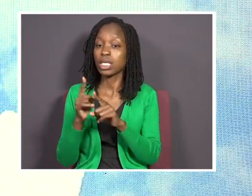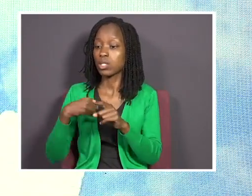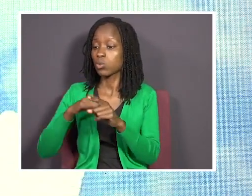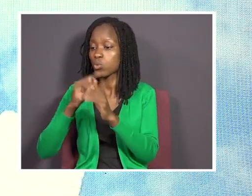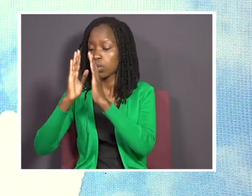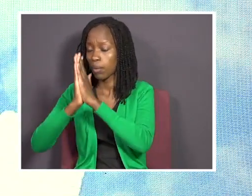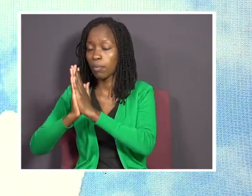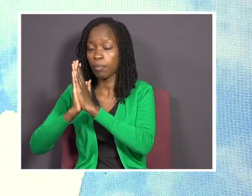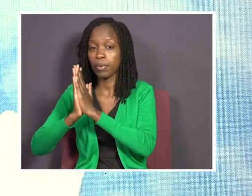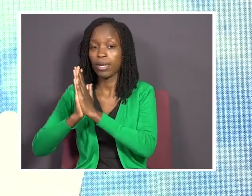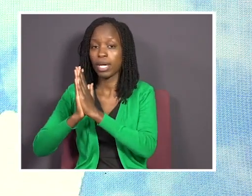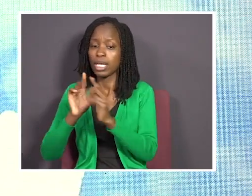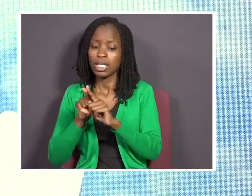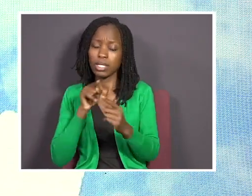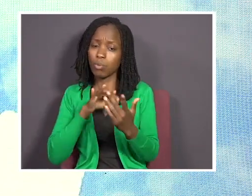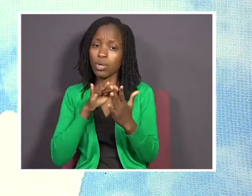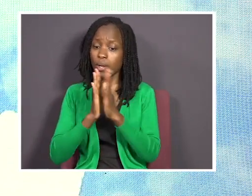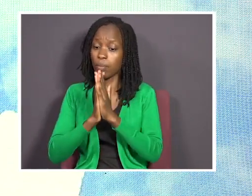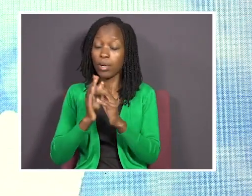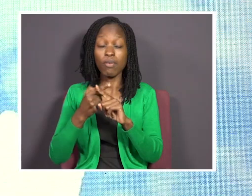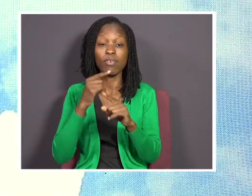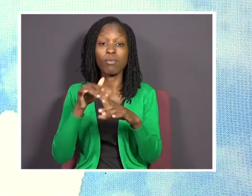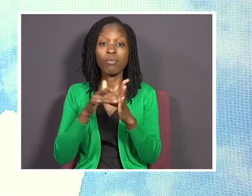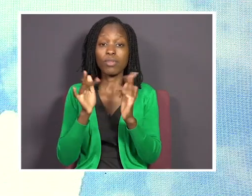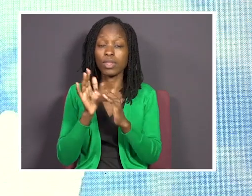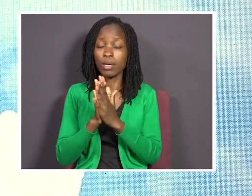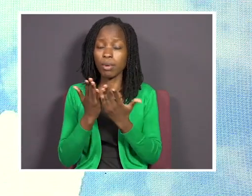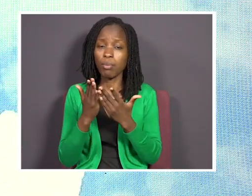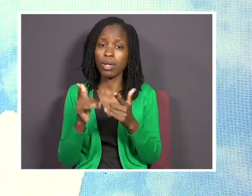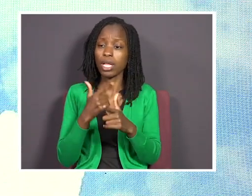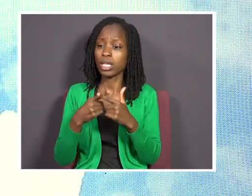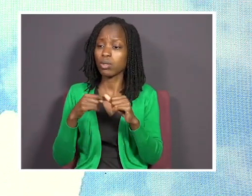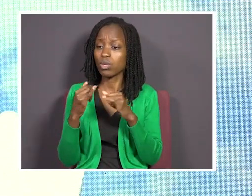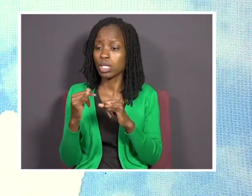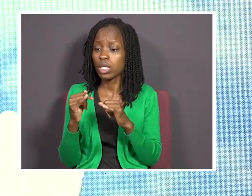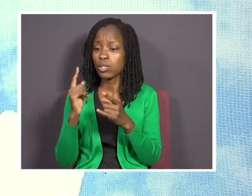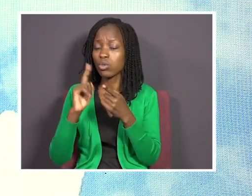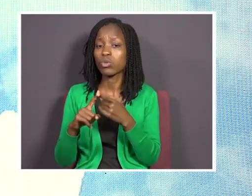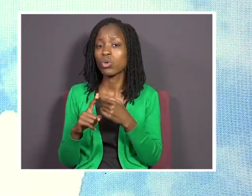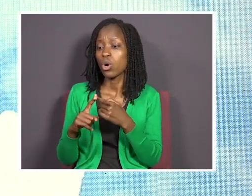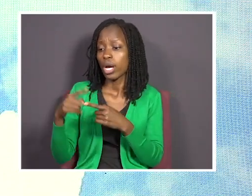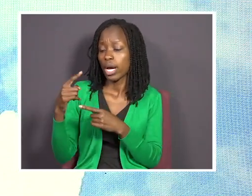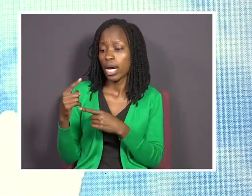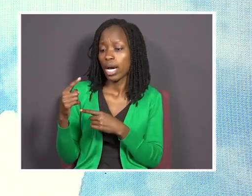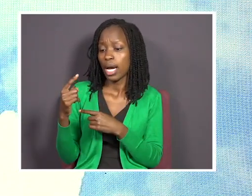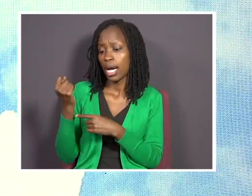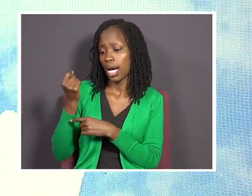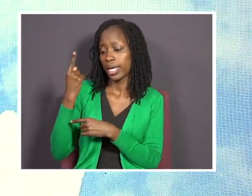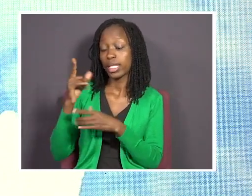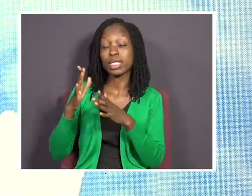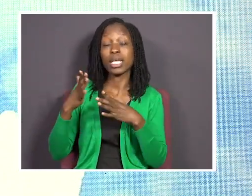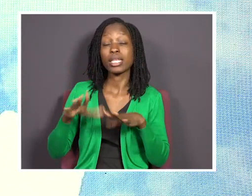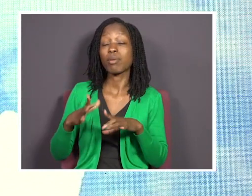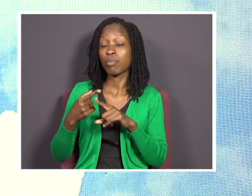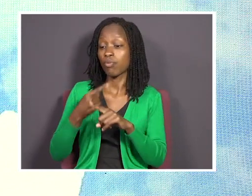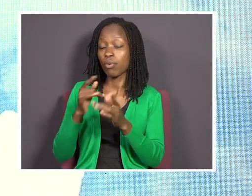prayers that we find in the Bible. Then we will try to, you know, get into the depths of what these people were